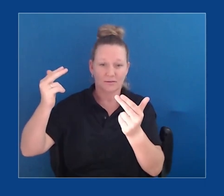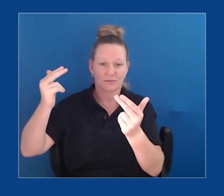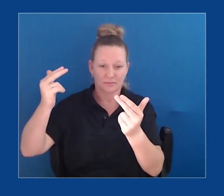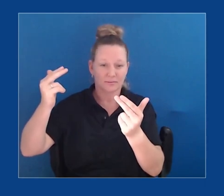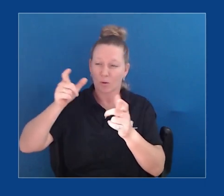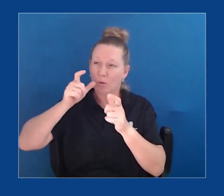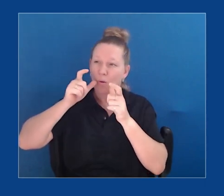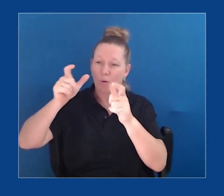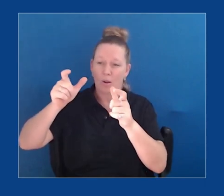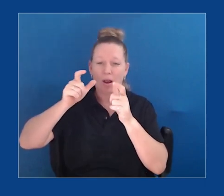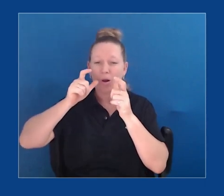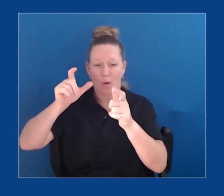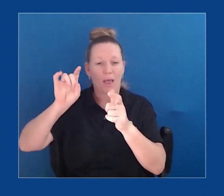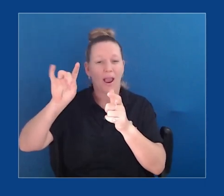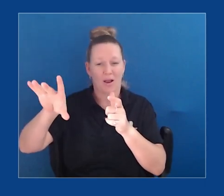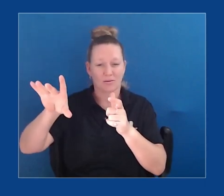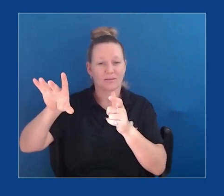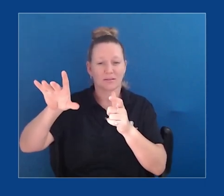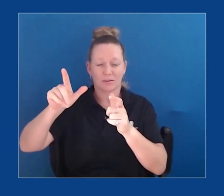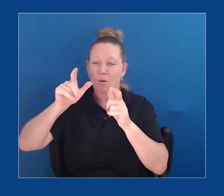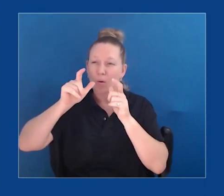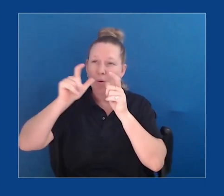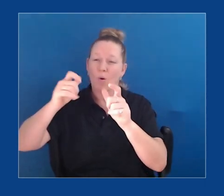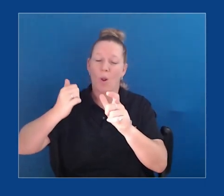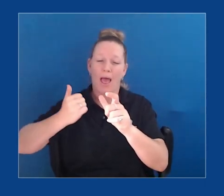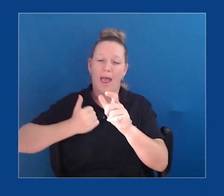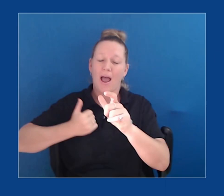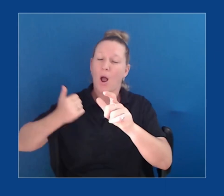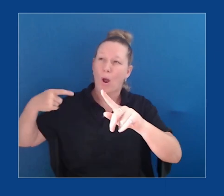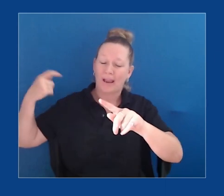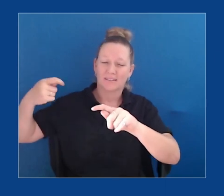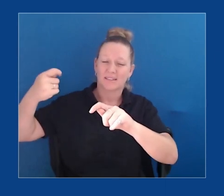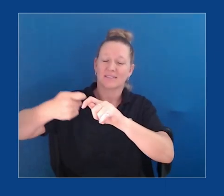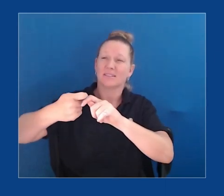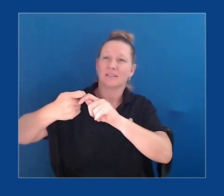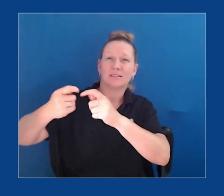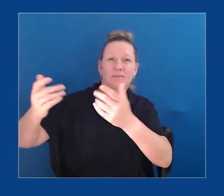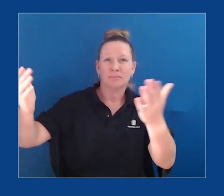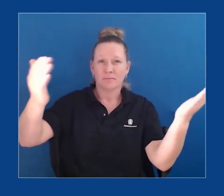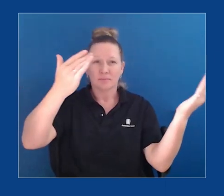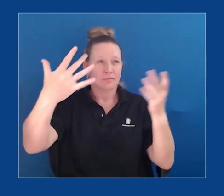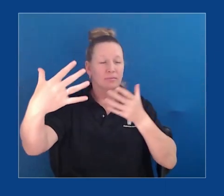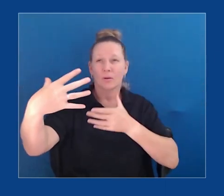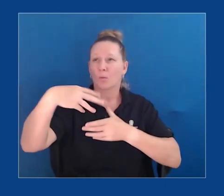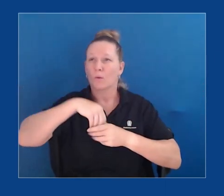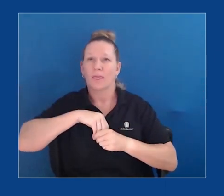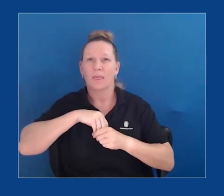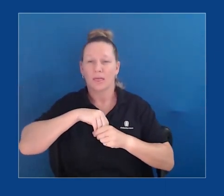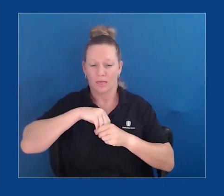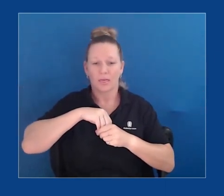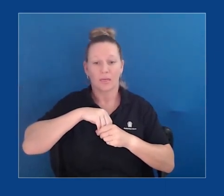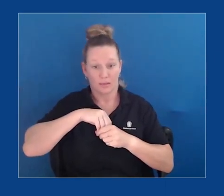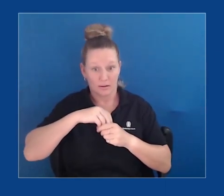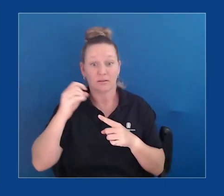yes, we're calling on our ancestors to come with us, to be with us. And that is what's important.